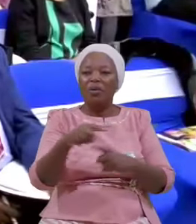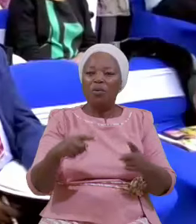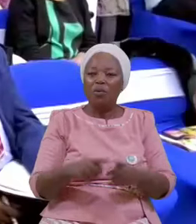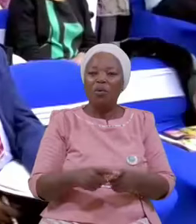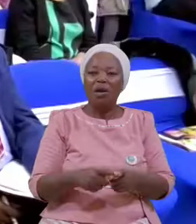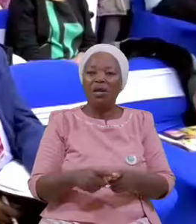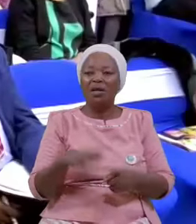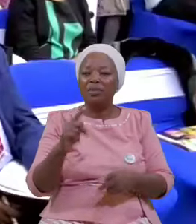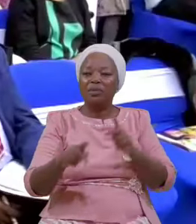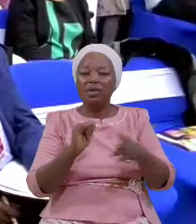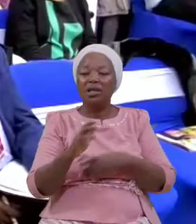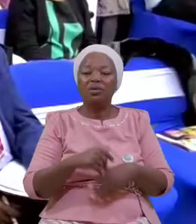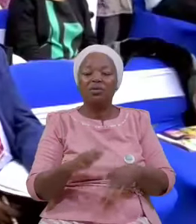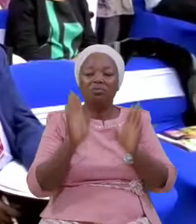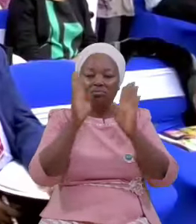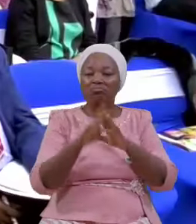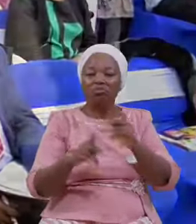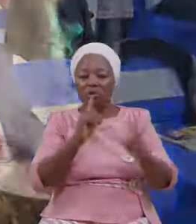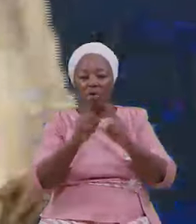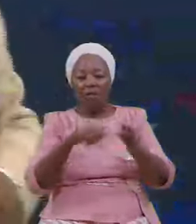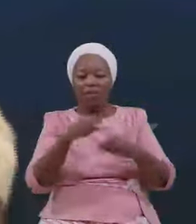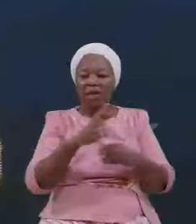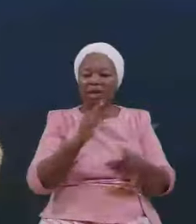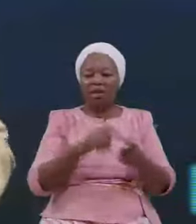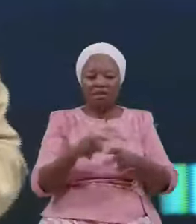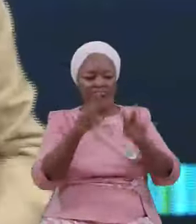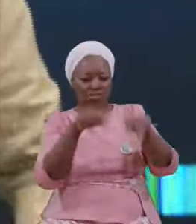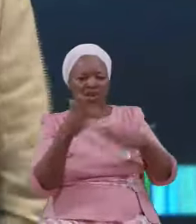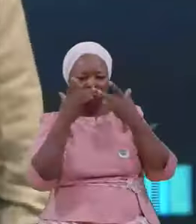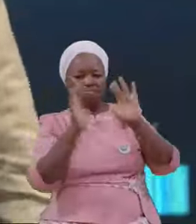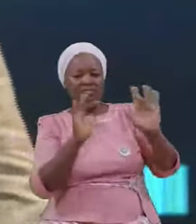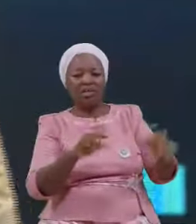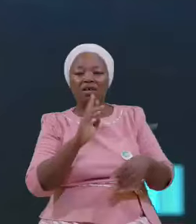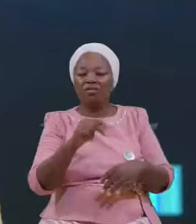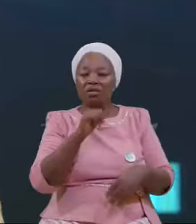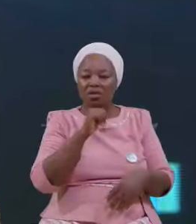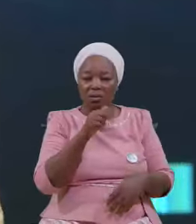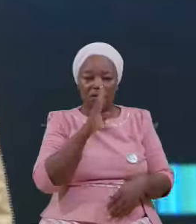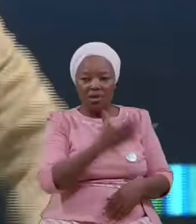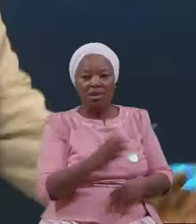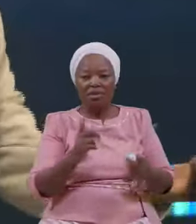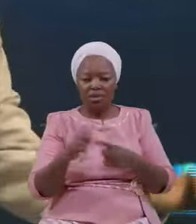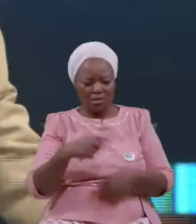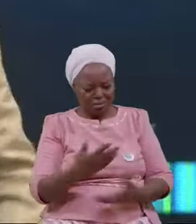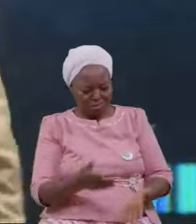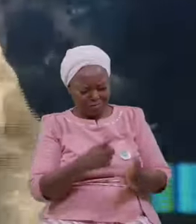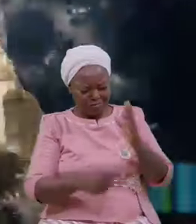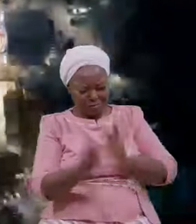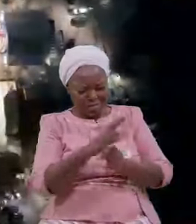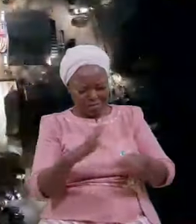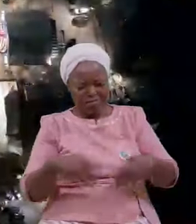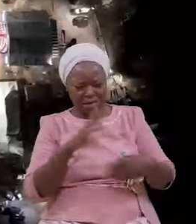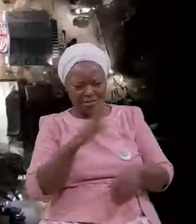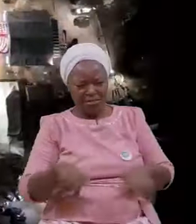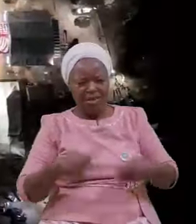her, belittle her, look down, will not be there to say, what kind of life are you living? What kind of life